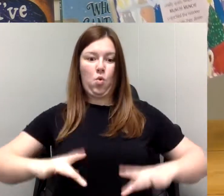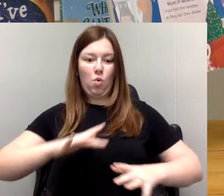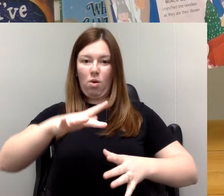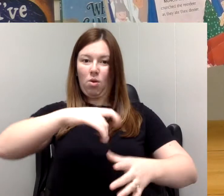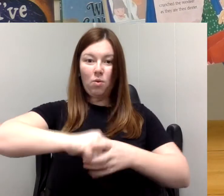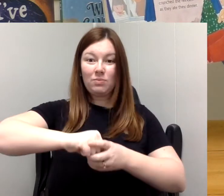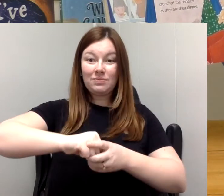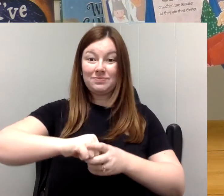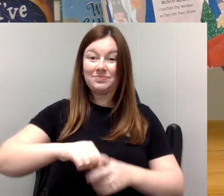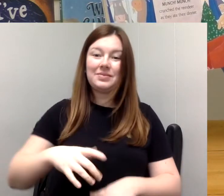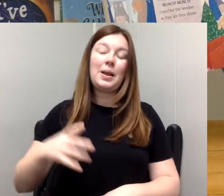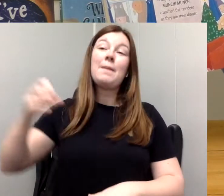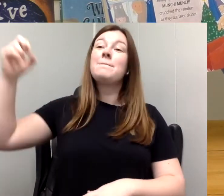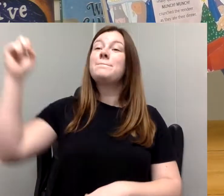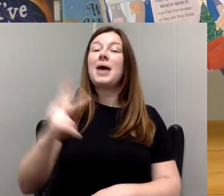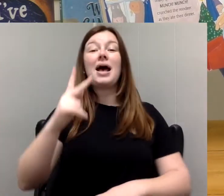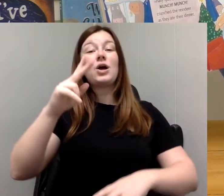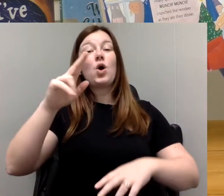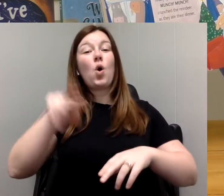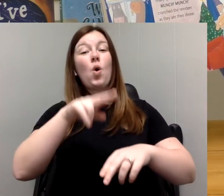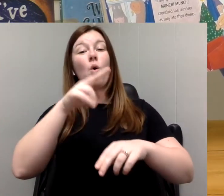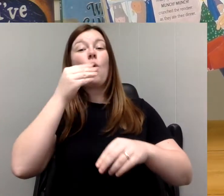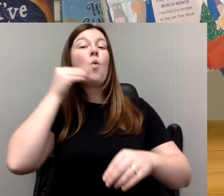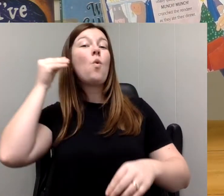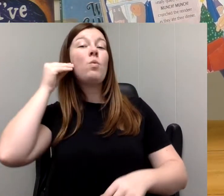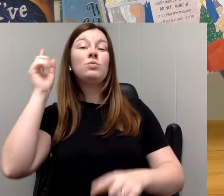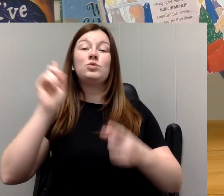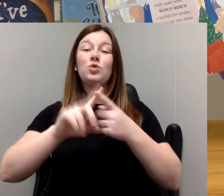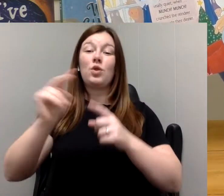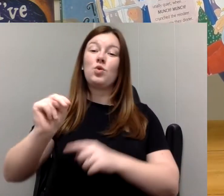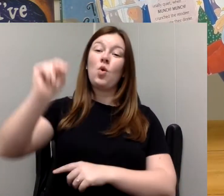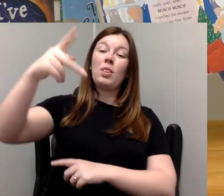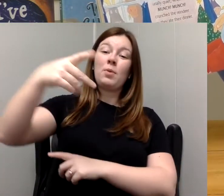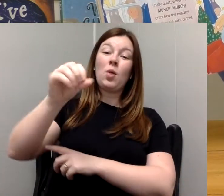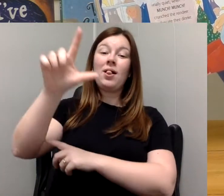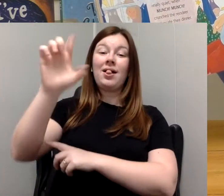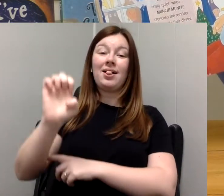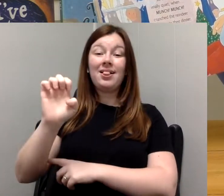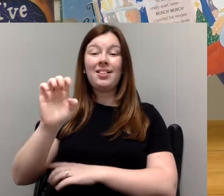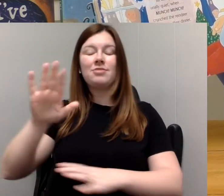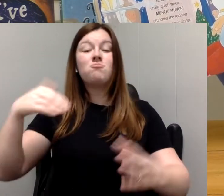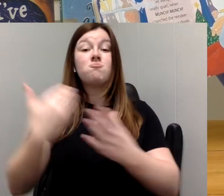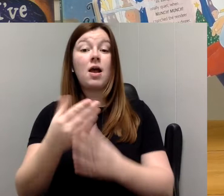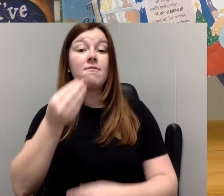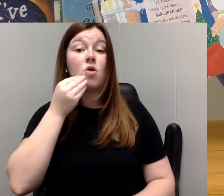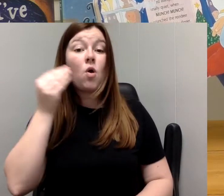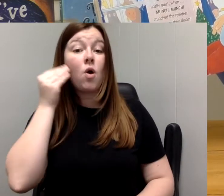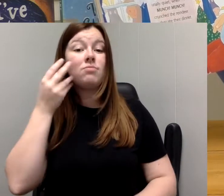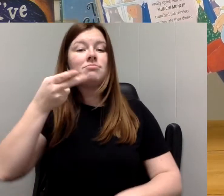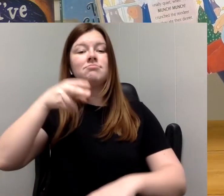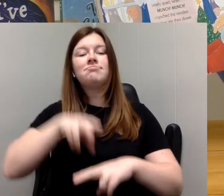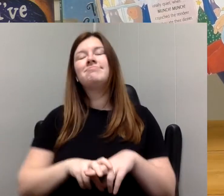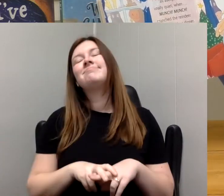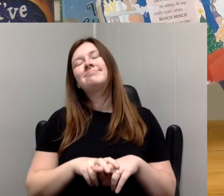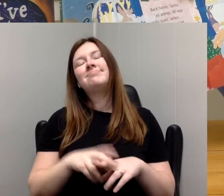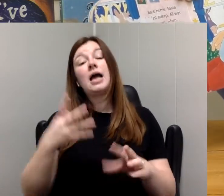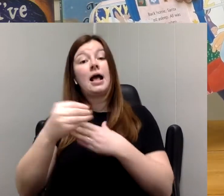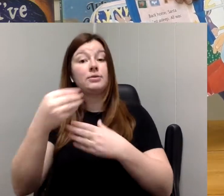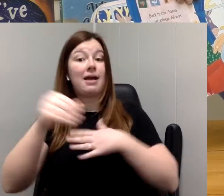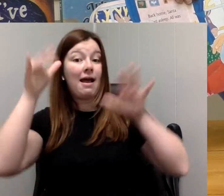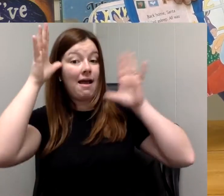Back home, Santa was fast asleep, all finally quiet when munch, crunched the reindeer as they ate their